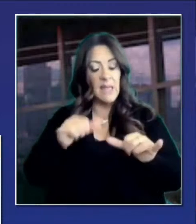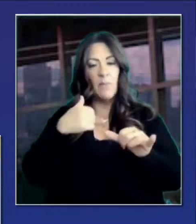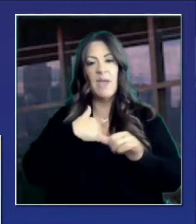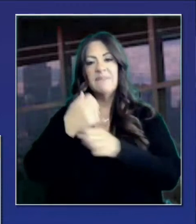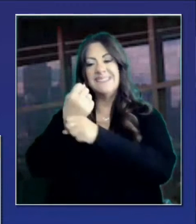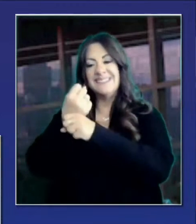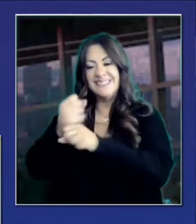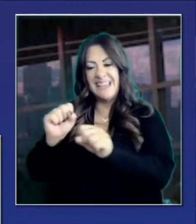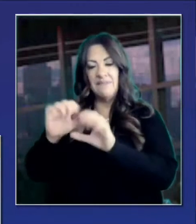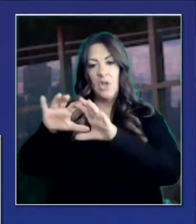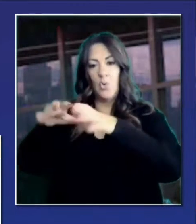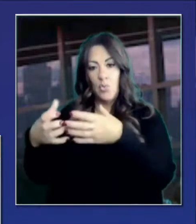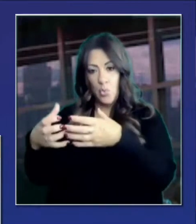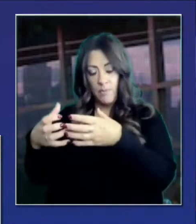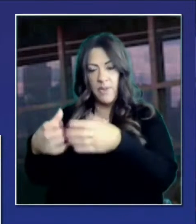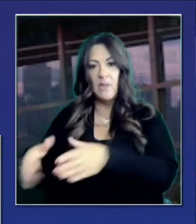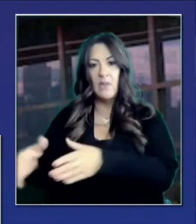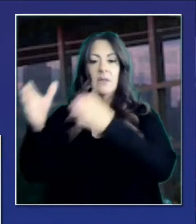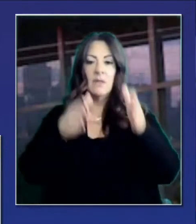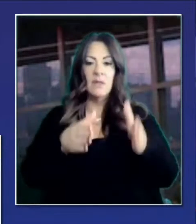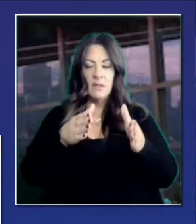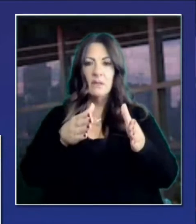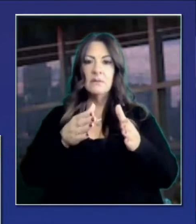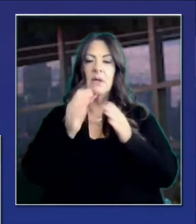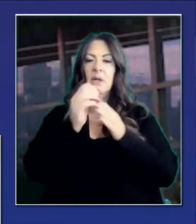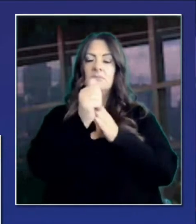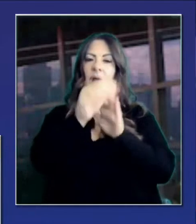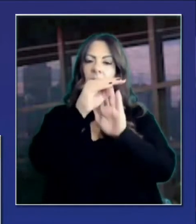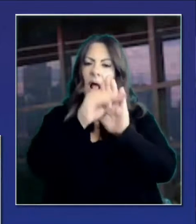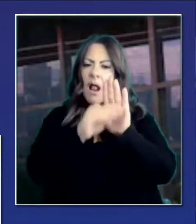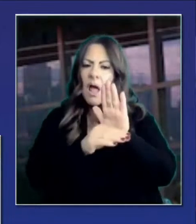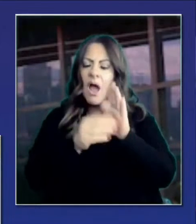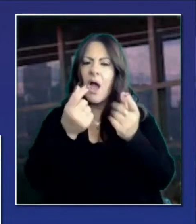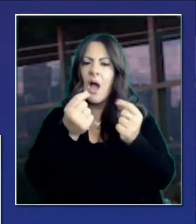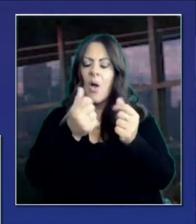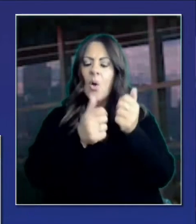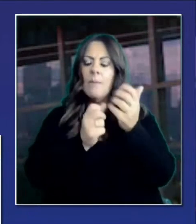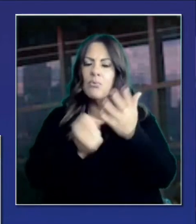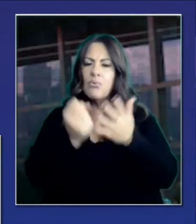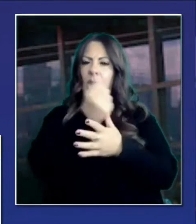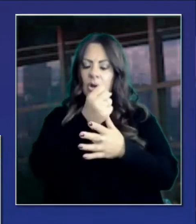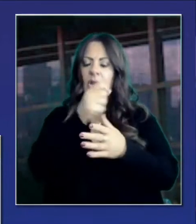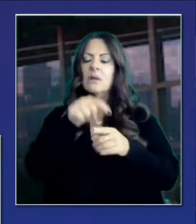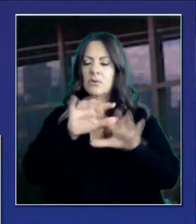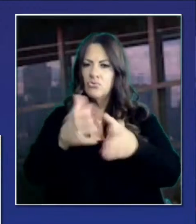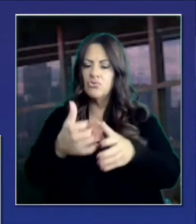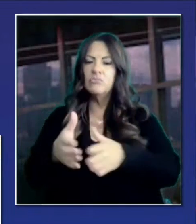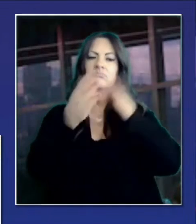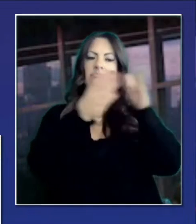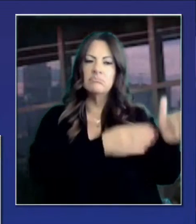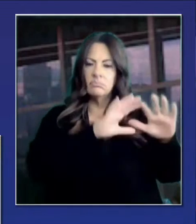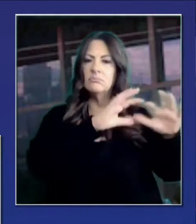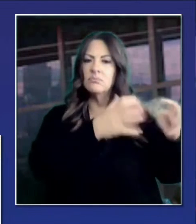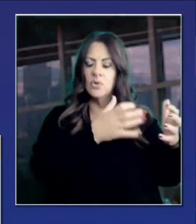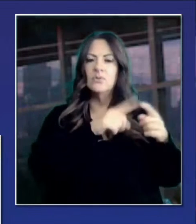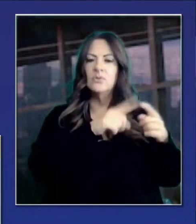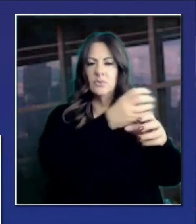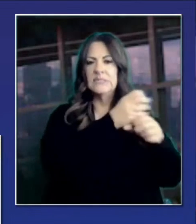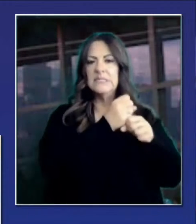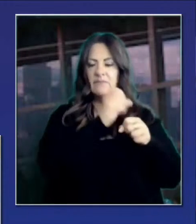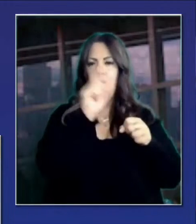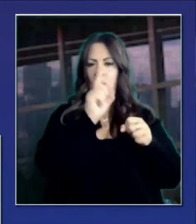guidelines task force, our community advisory task force. We also have at the Office of Emergency Services, where I am, this broader logistics task force. We